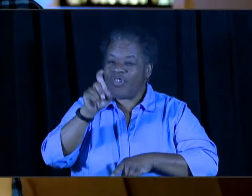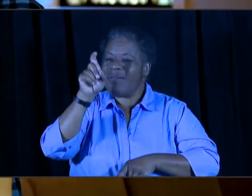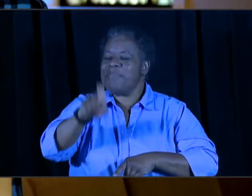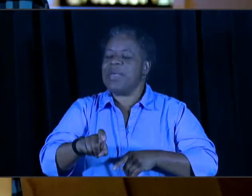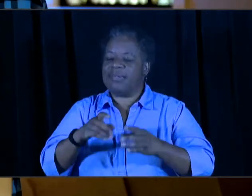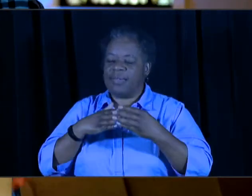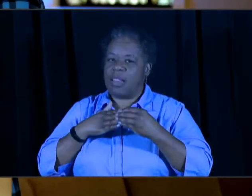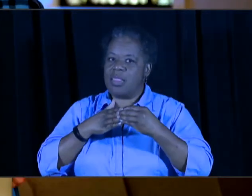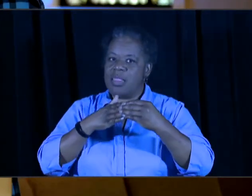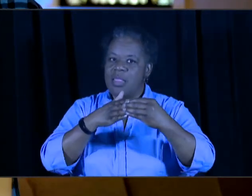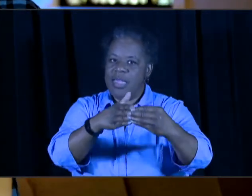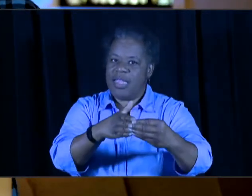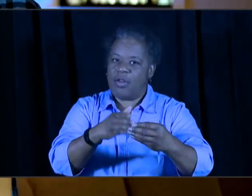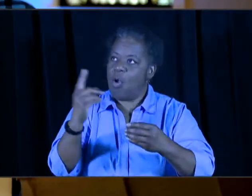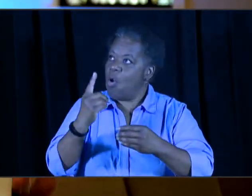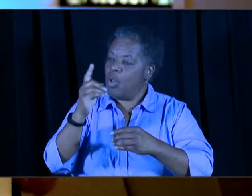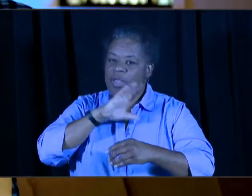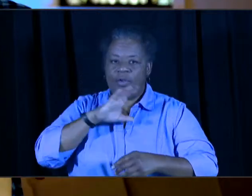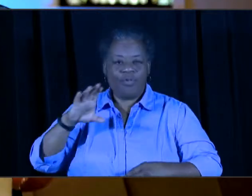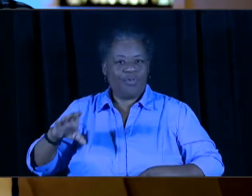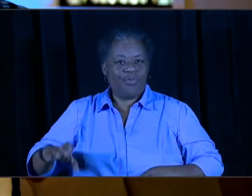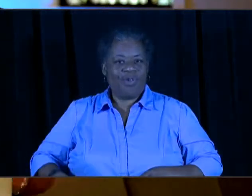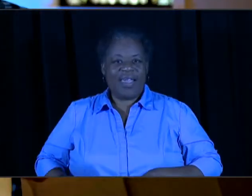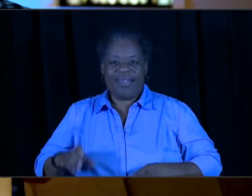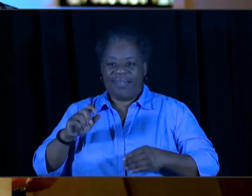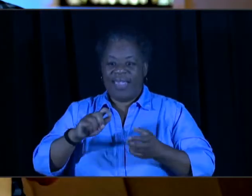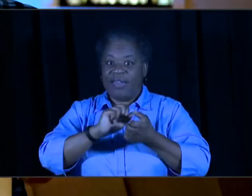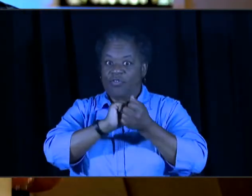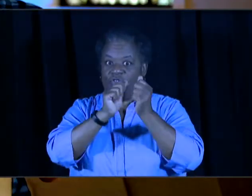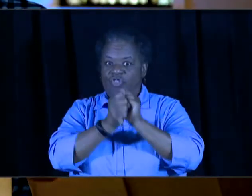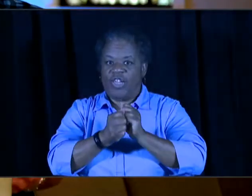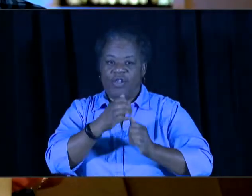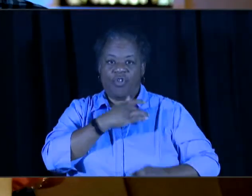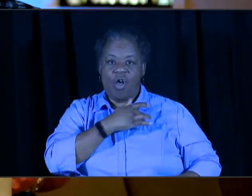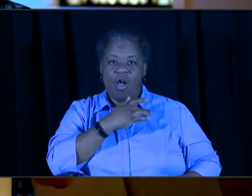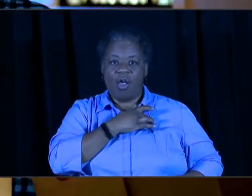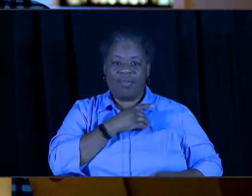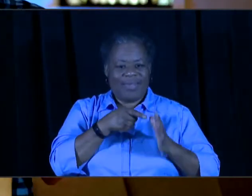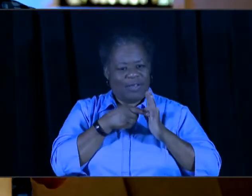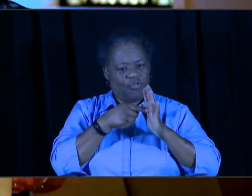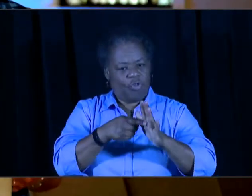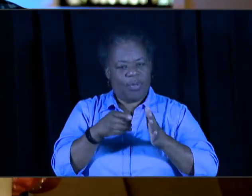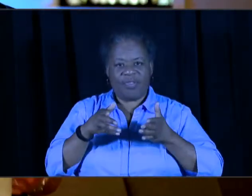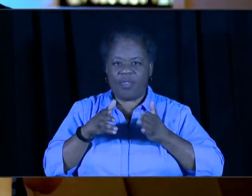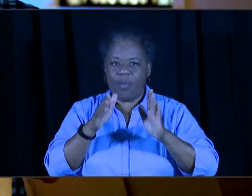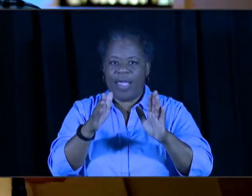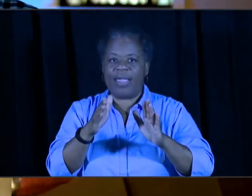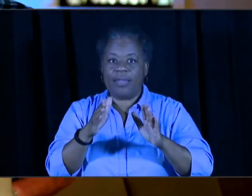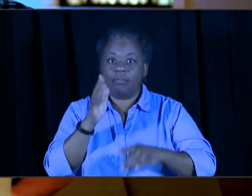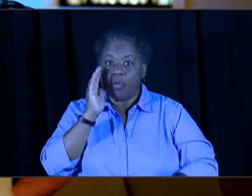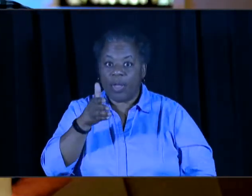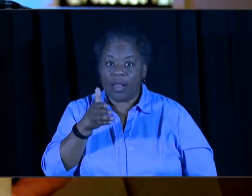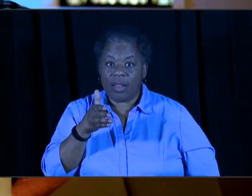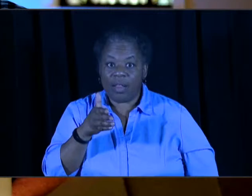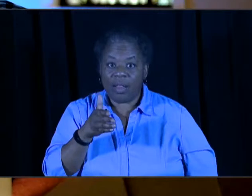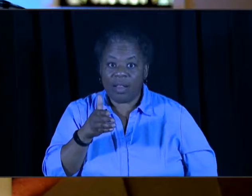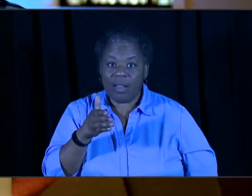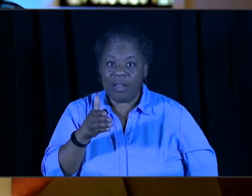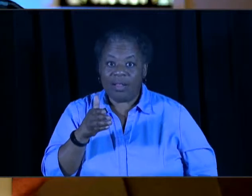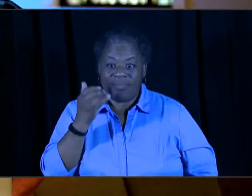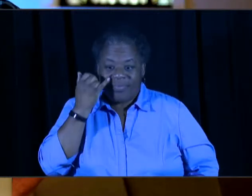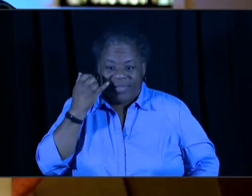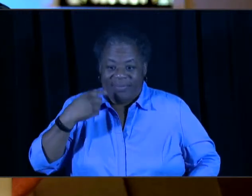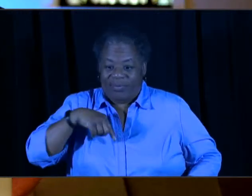way because only Christ can change our hearts. He can show us the way, and he will if we'll let him to